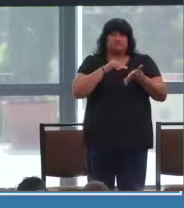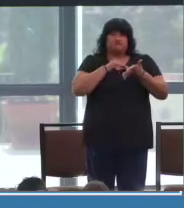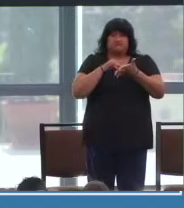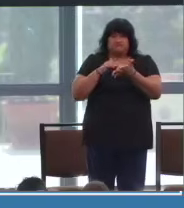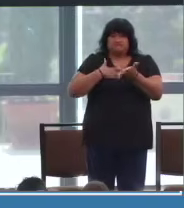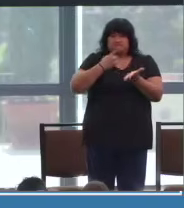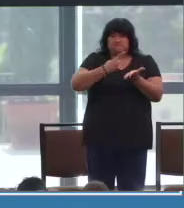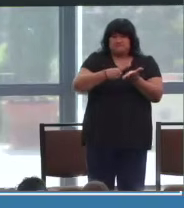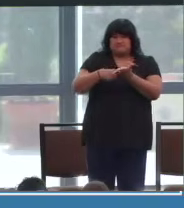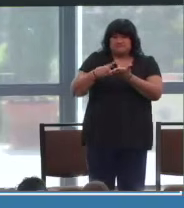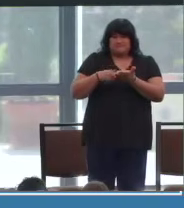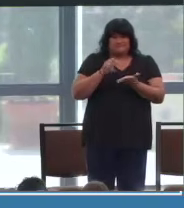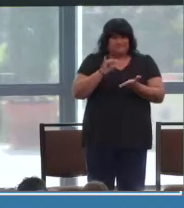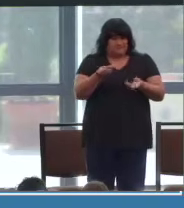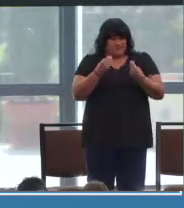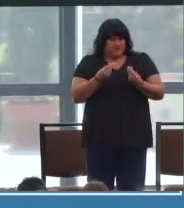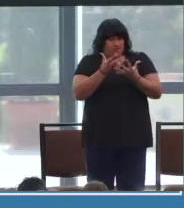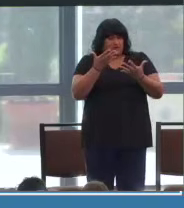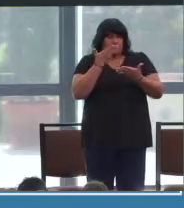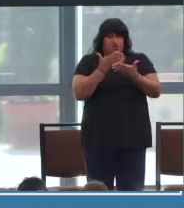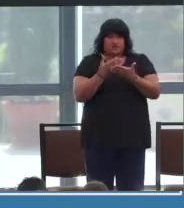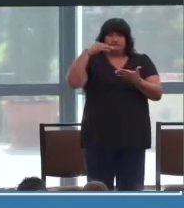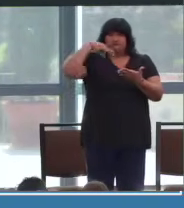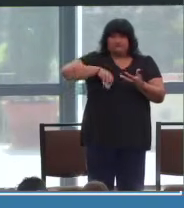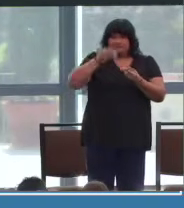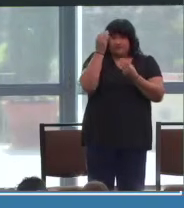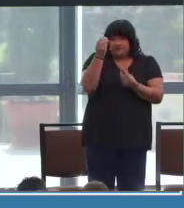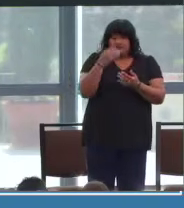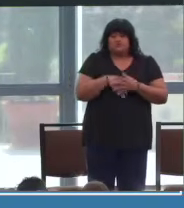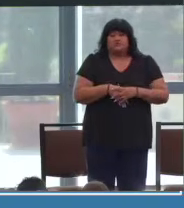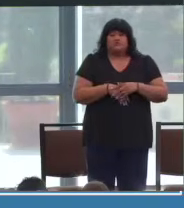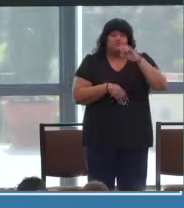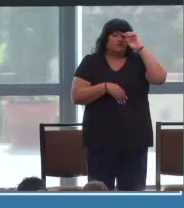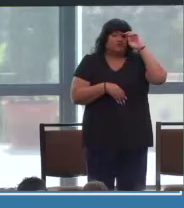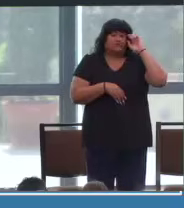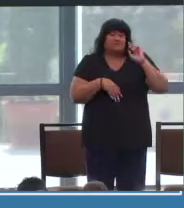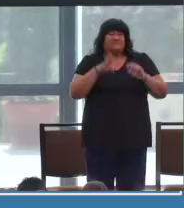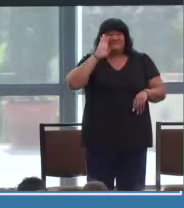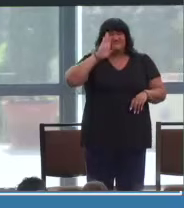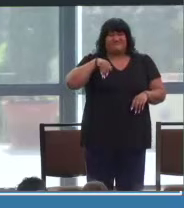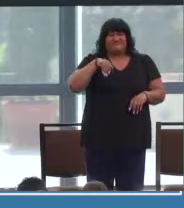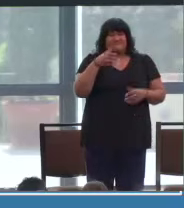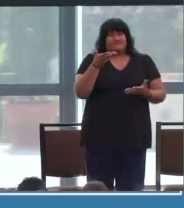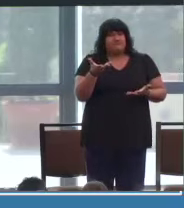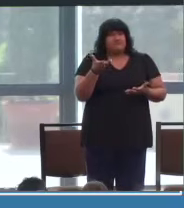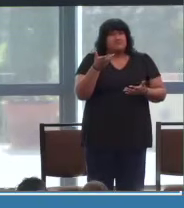were actually really important and gave us a lot of good information. But, back about a little bit before the time